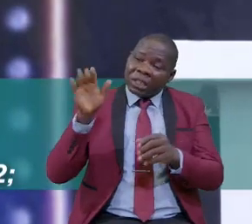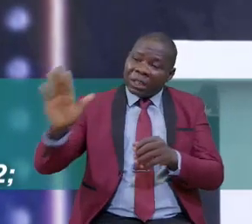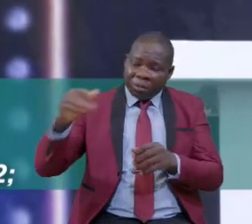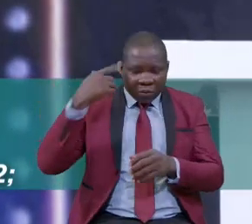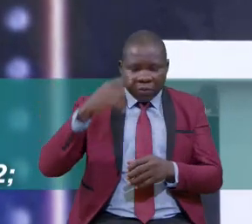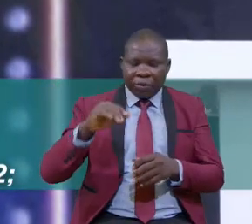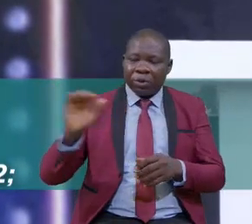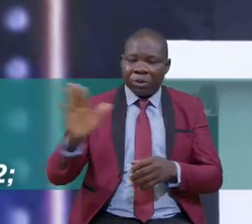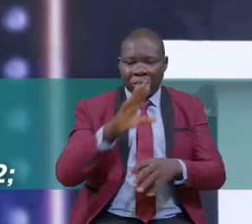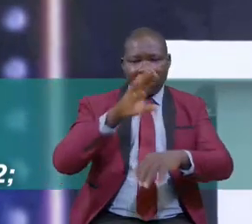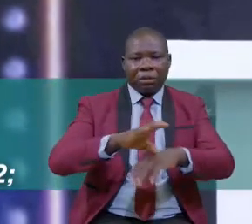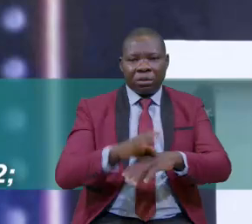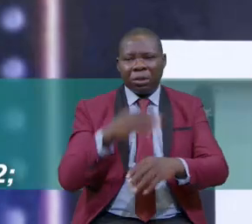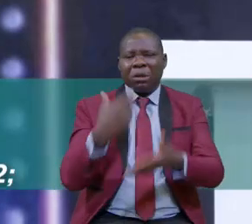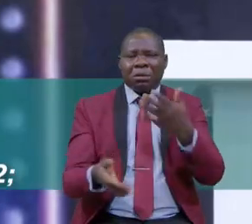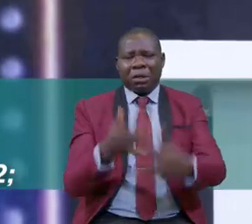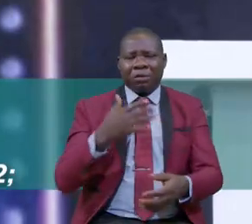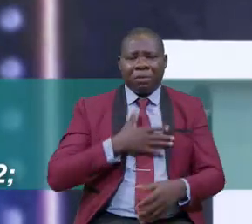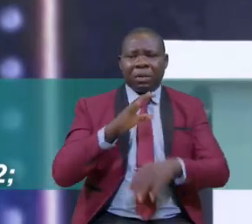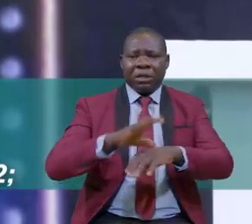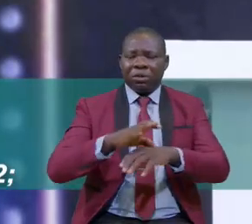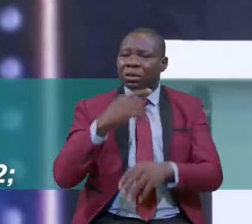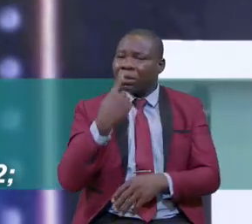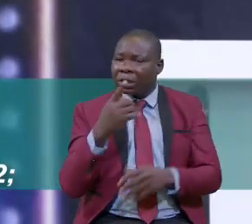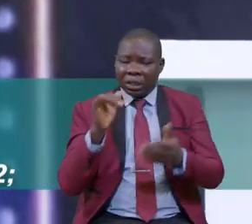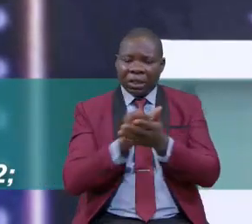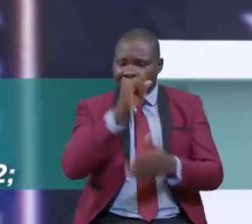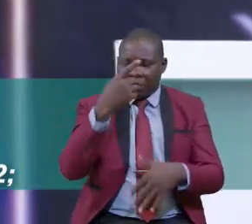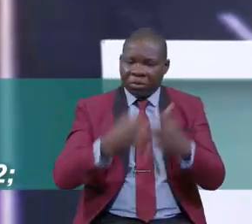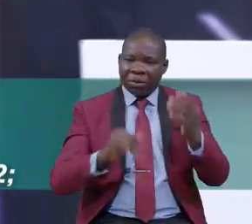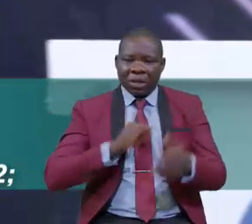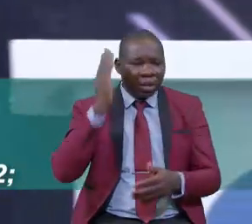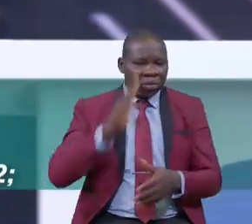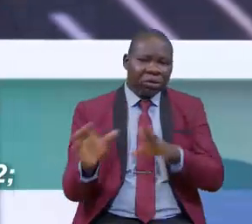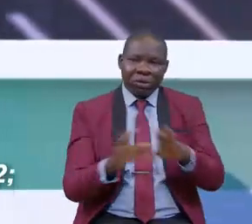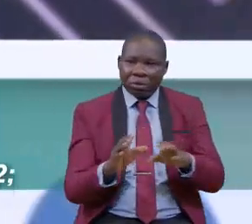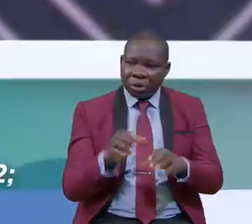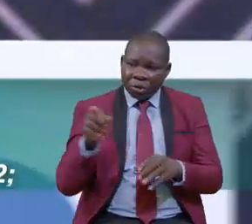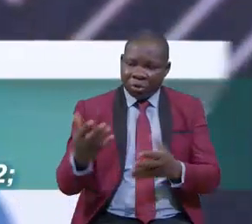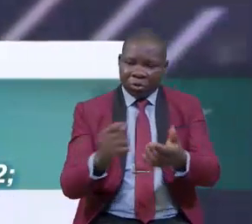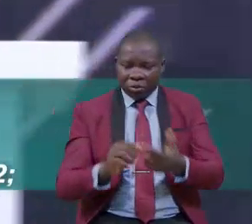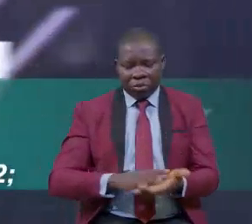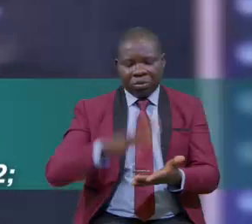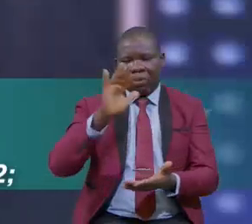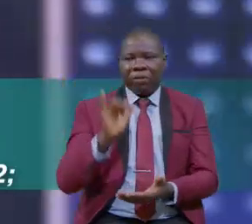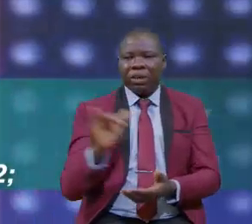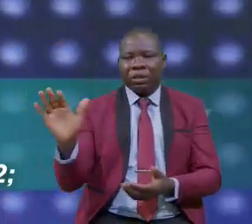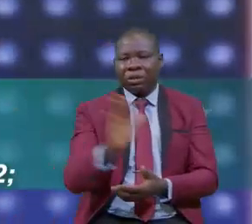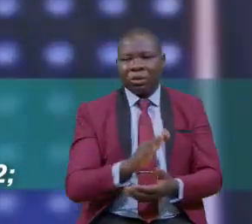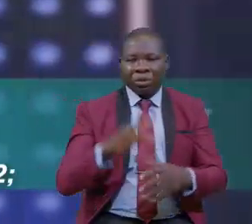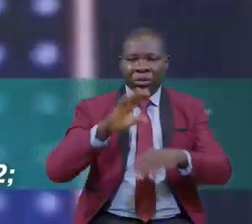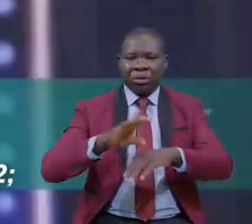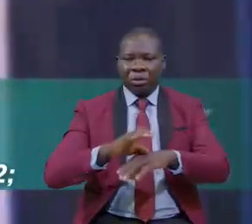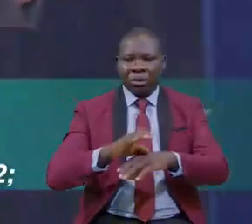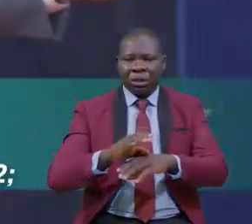what I will do. I want to glorify your denomination. You know, as we look at the growth of the church,